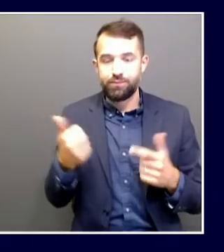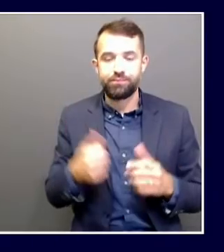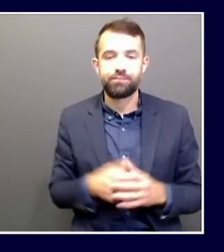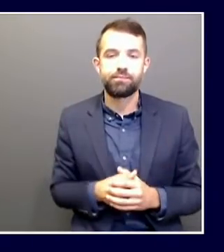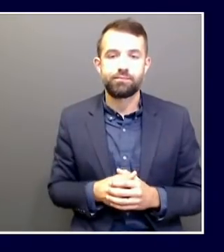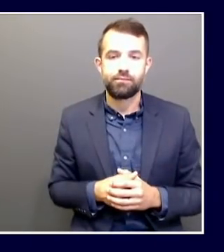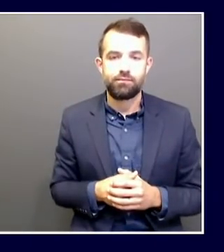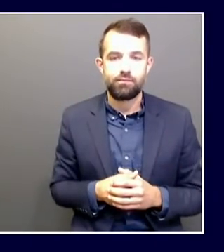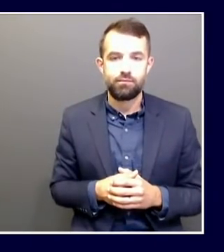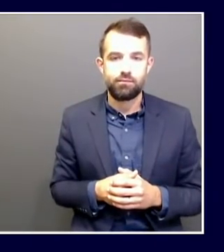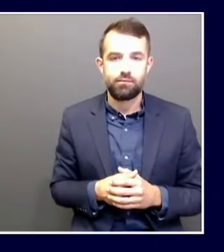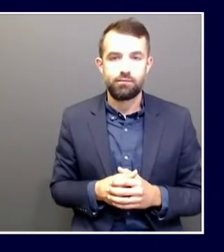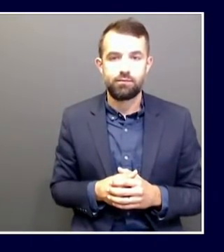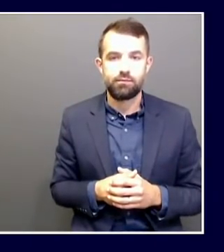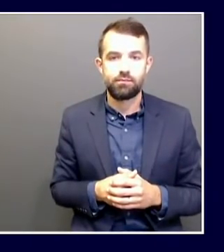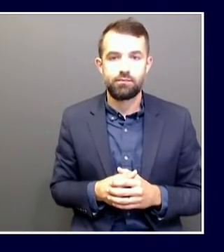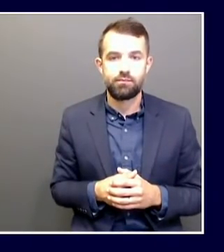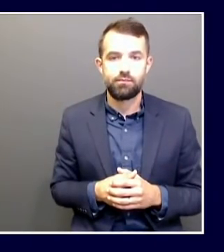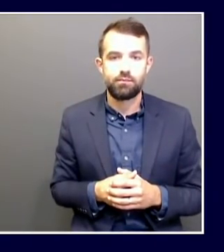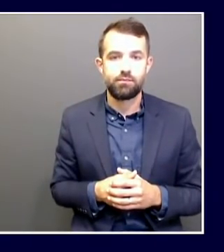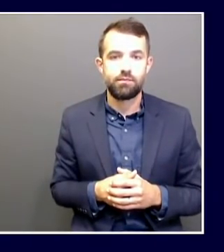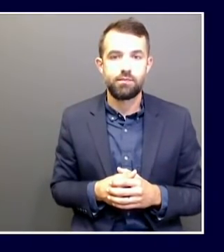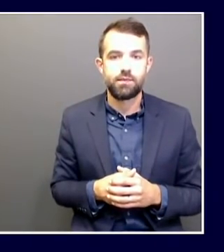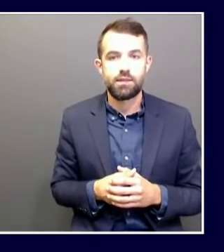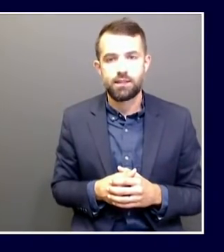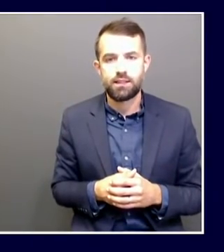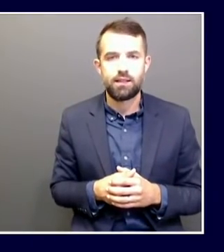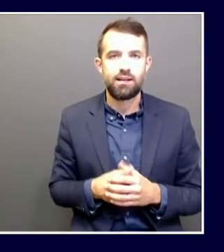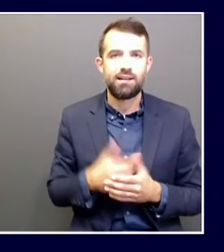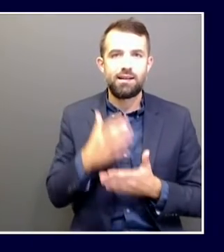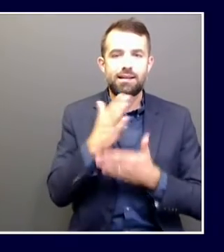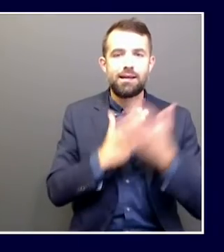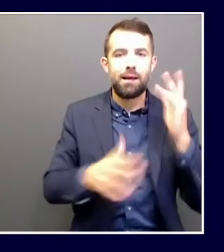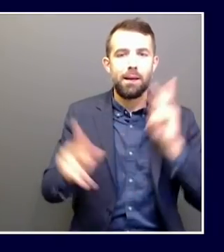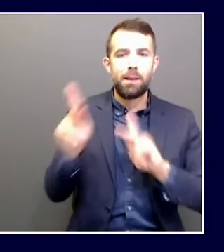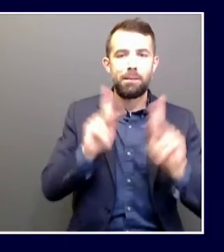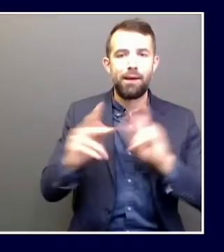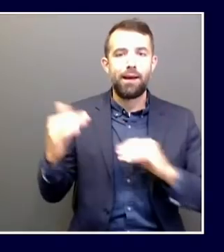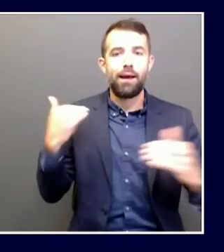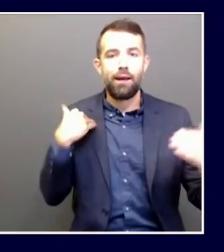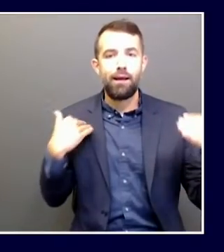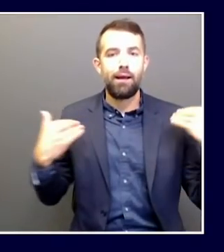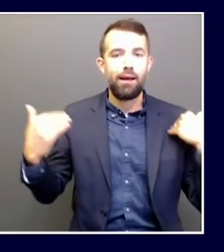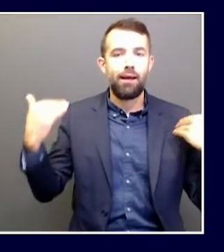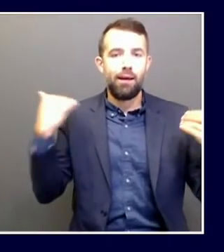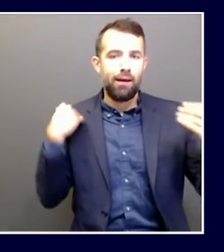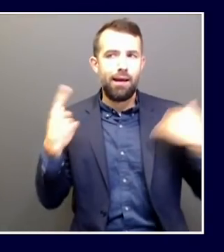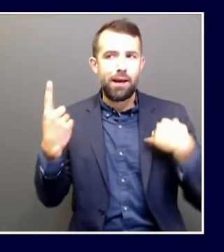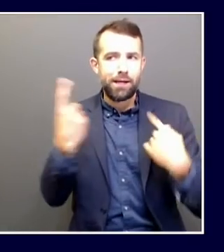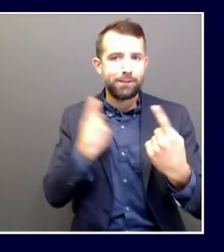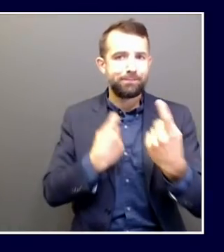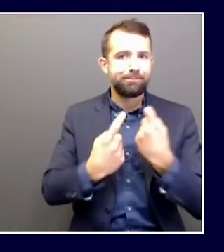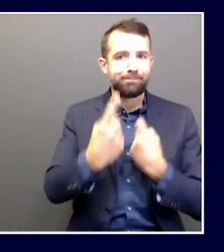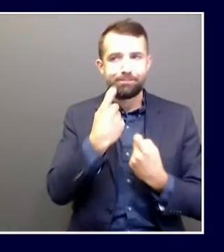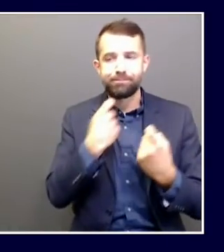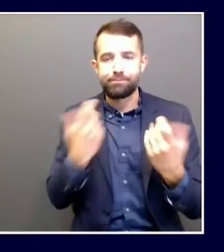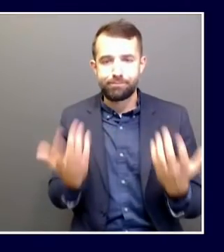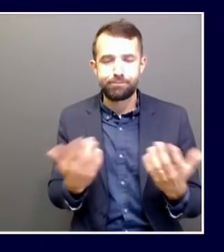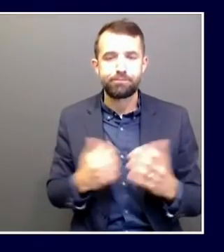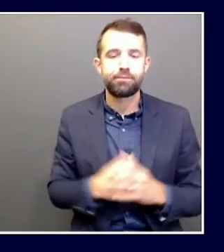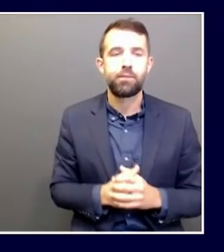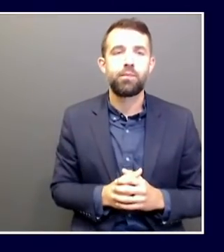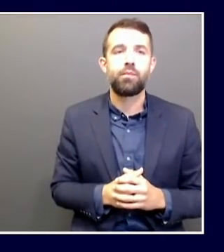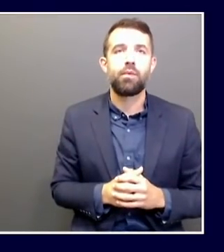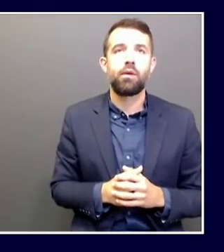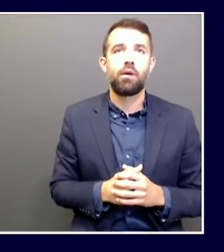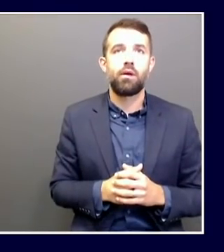been some sort of, I've fielded some questions, I guess I should probably say, from some readers who have been